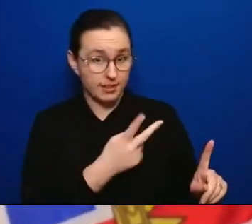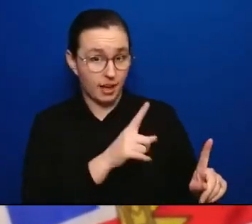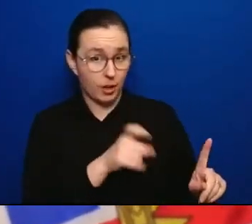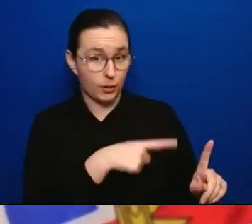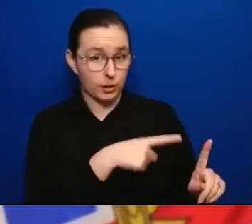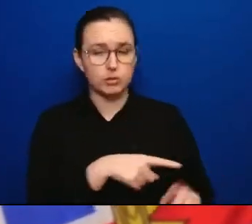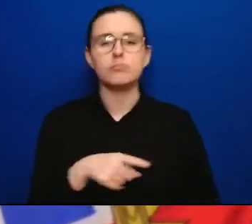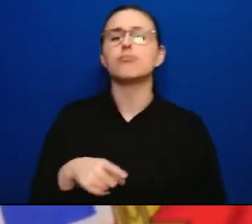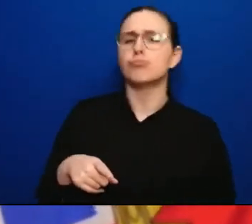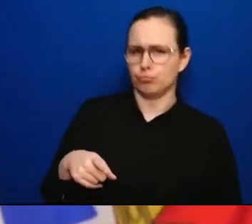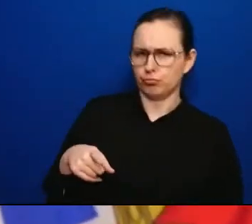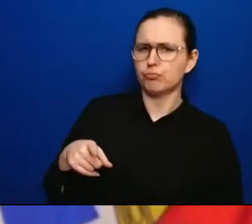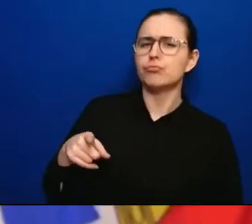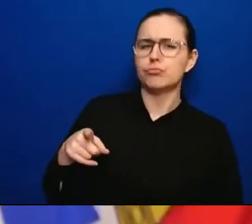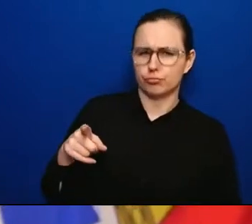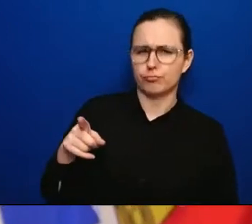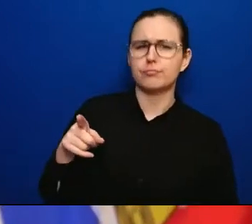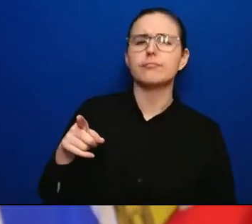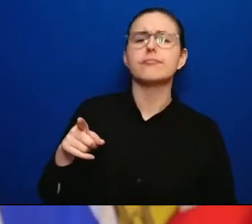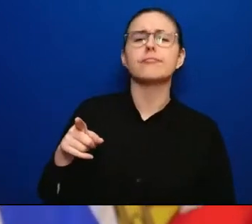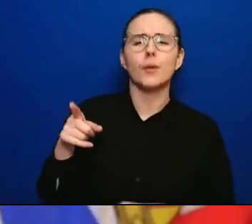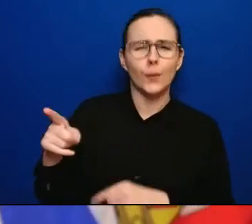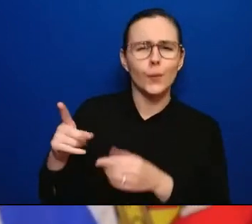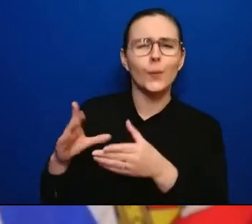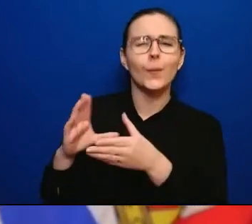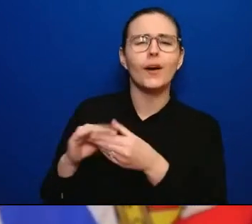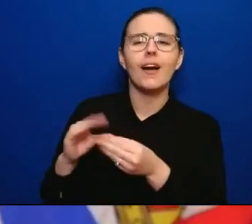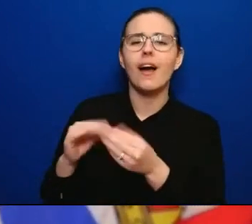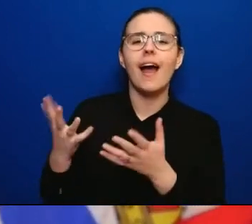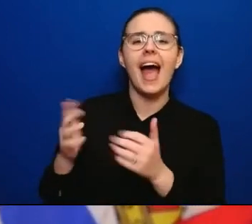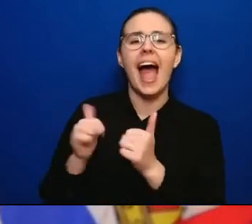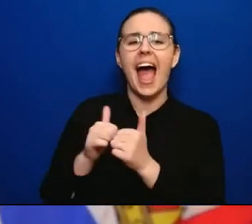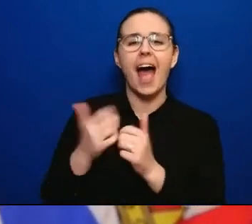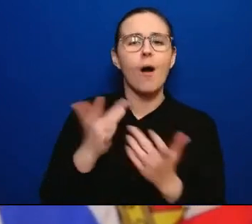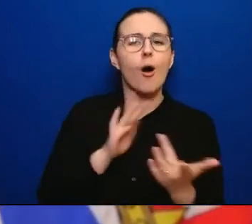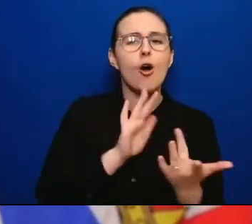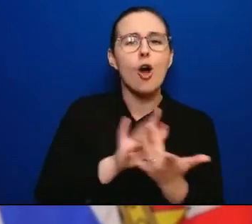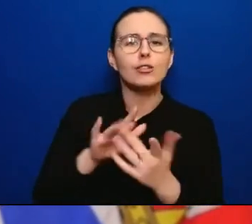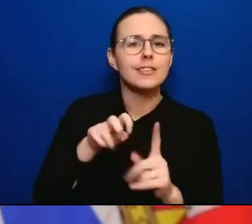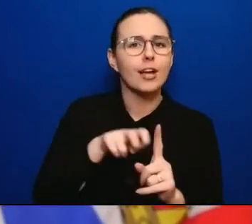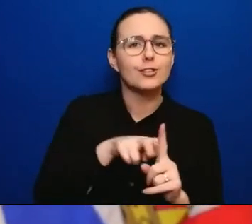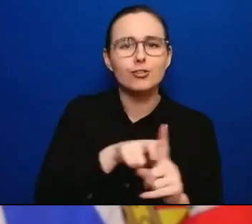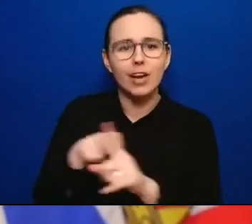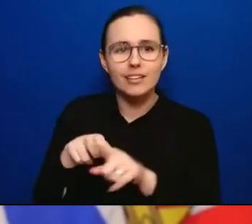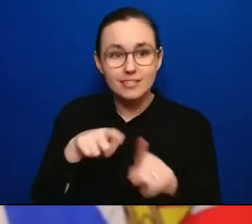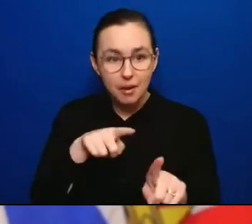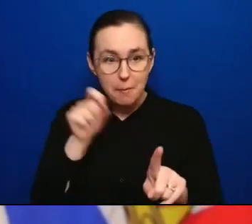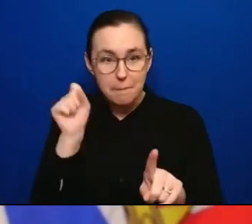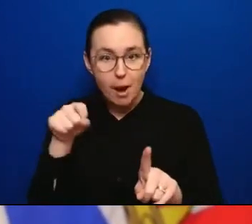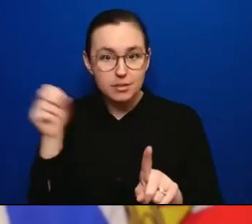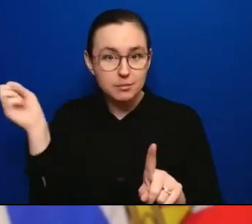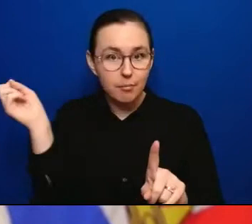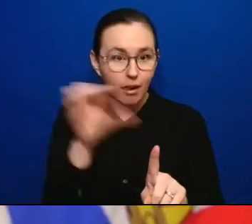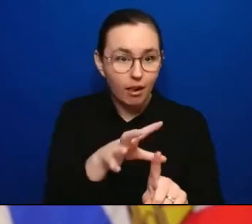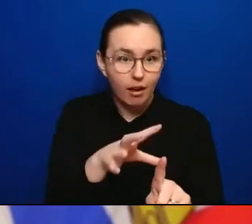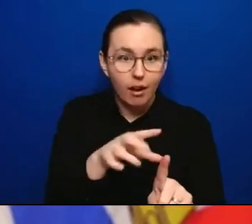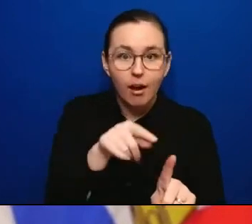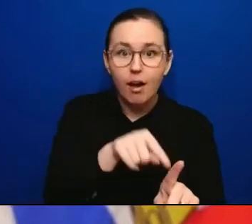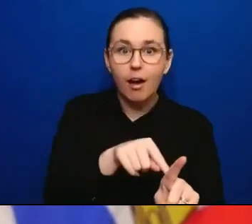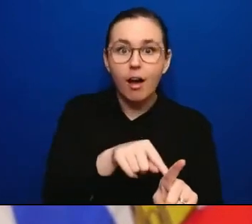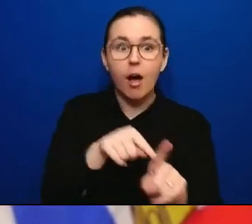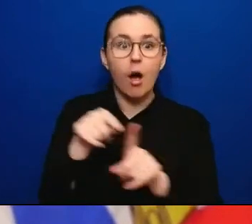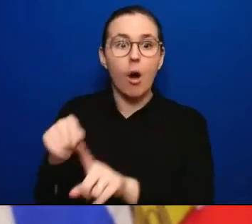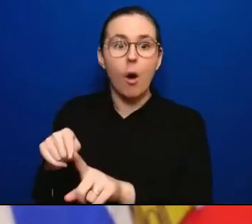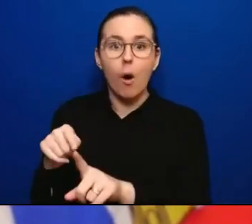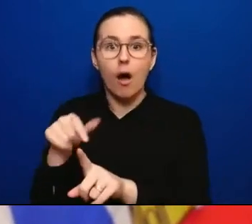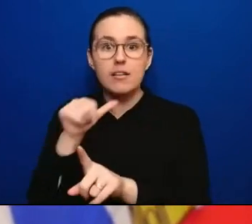Dr. Henry, you've mentioned a few different times, you know, the way that we contact trace, the way that we test has changed dramatically.